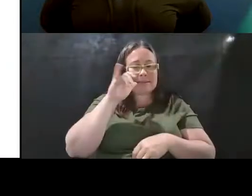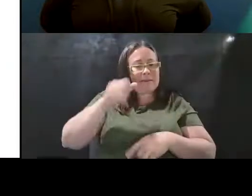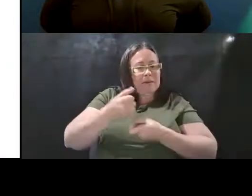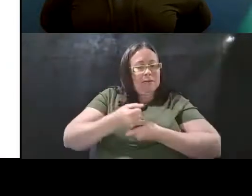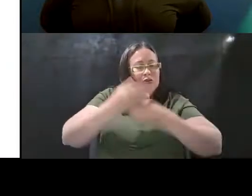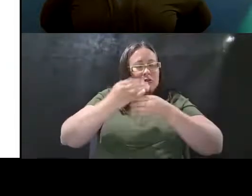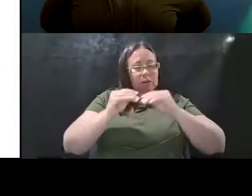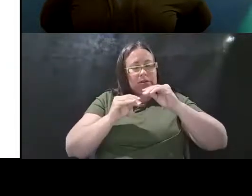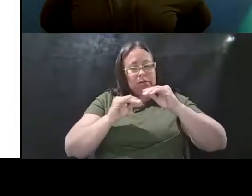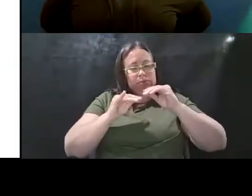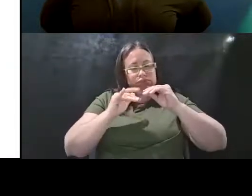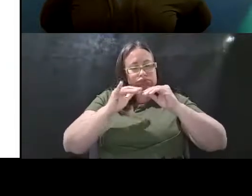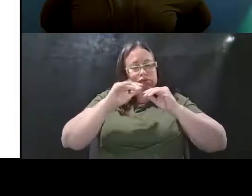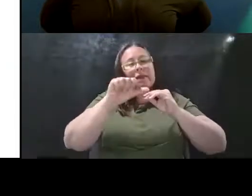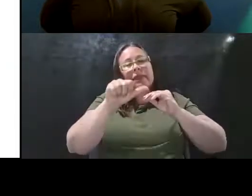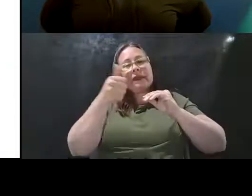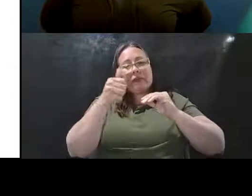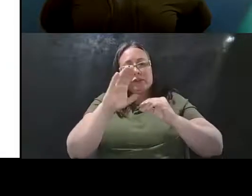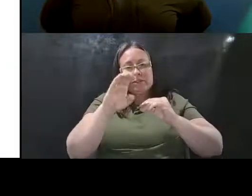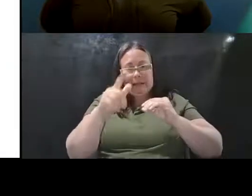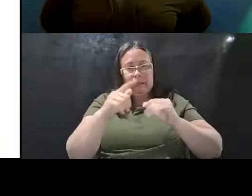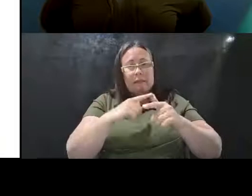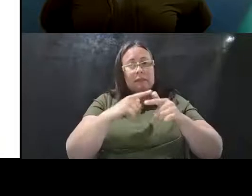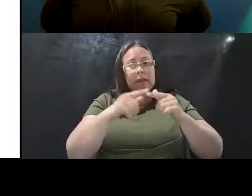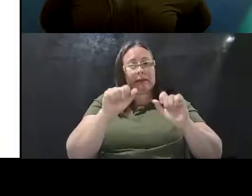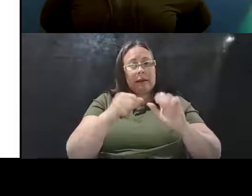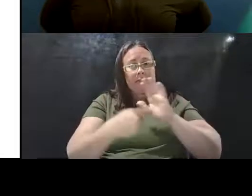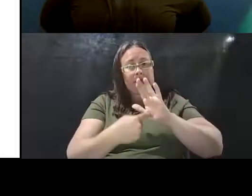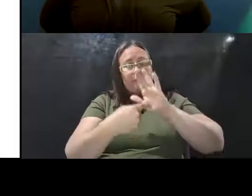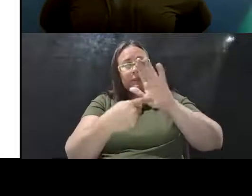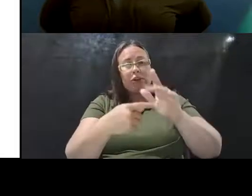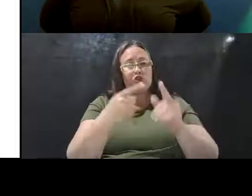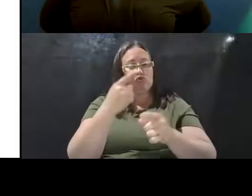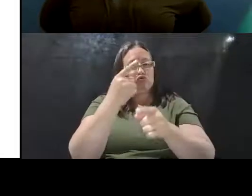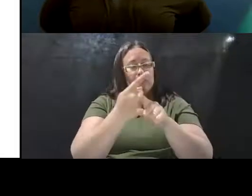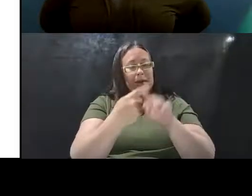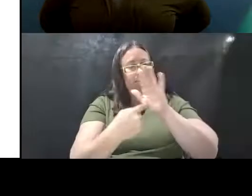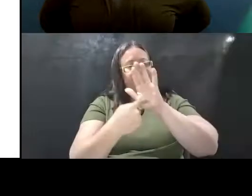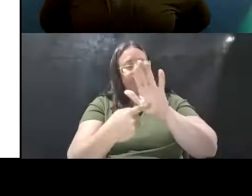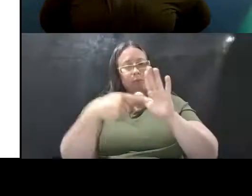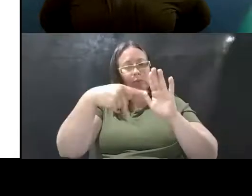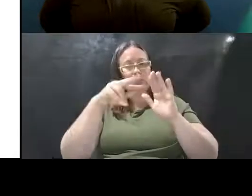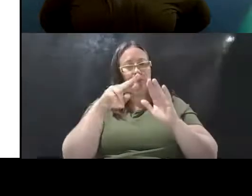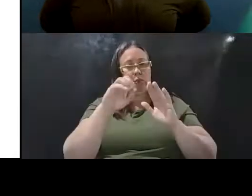cells now, so they can express the corrected protein.